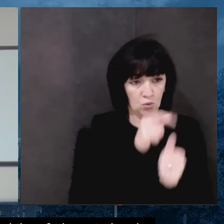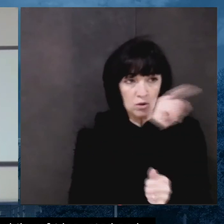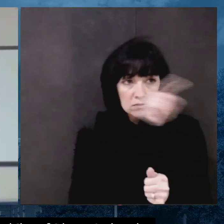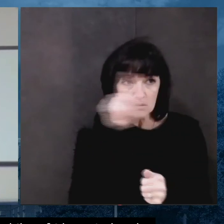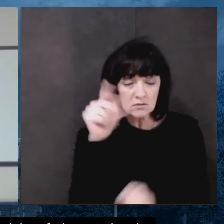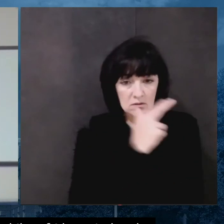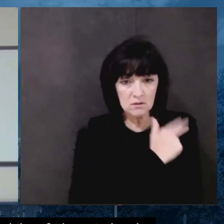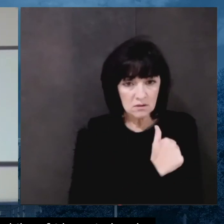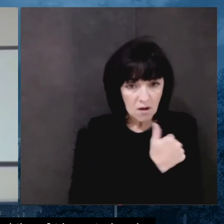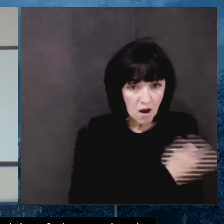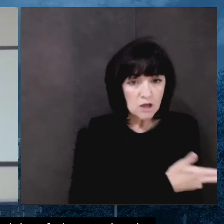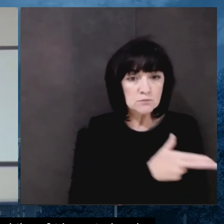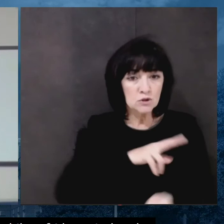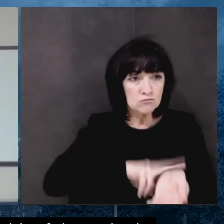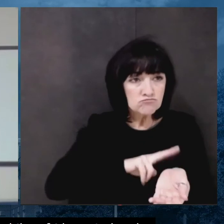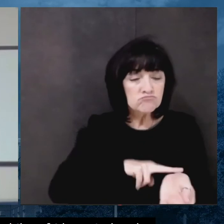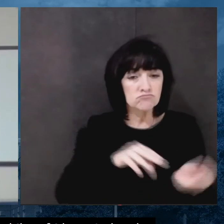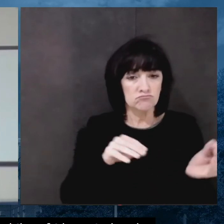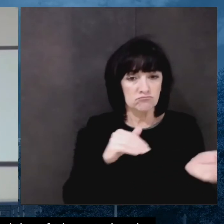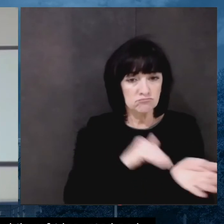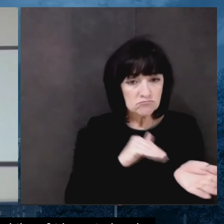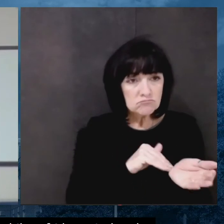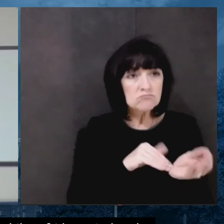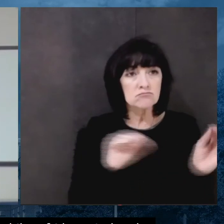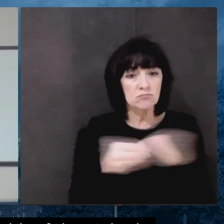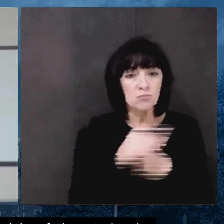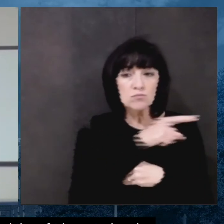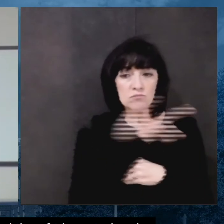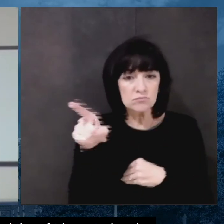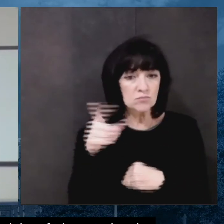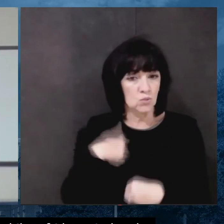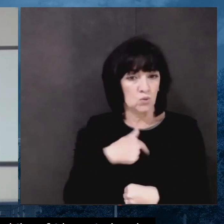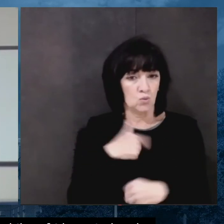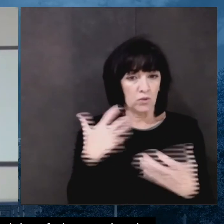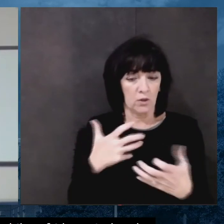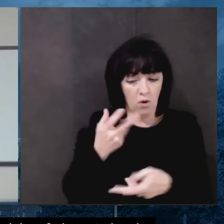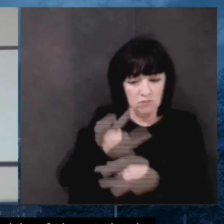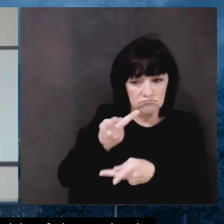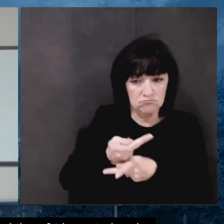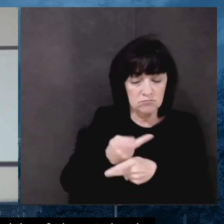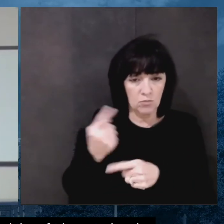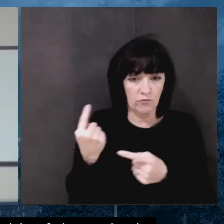to accept the initial vaccines and distribute it appropriately within their systems.